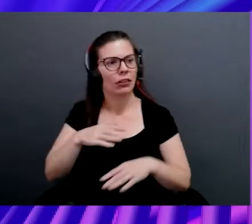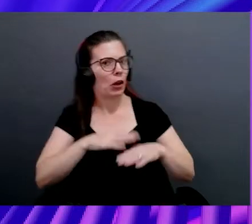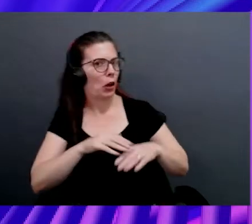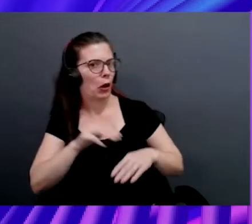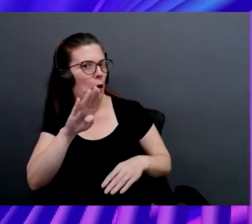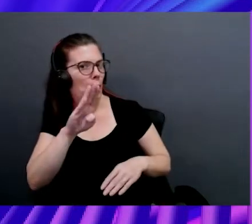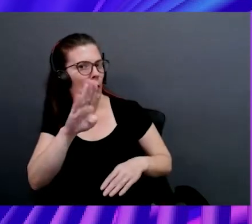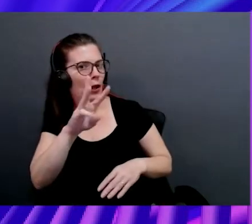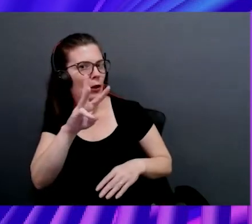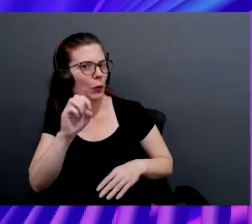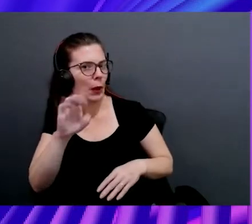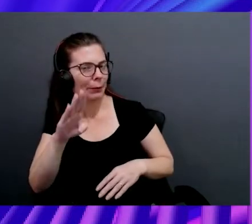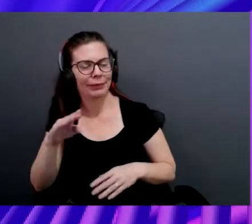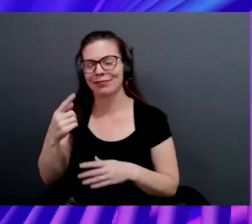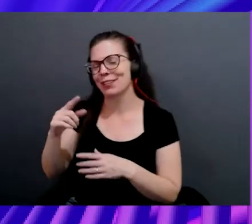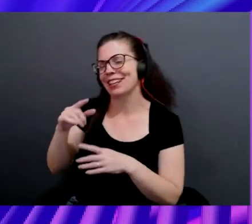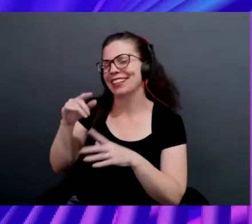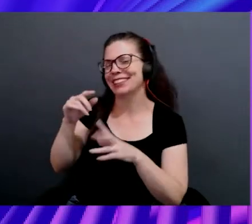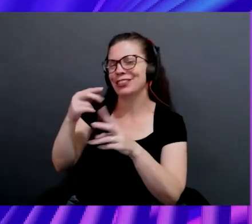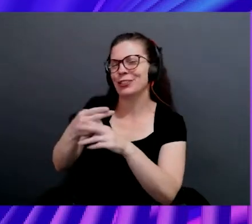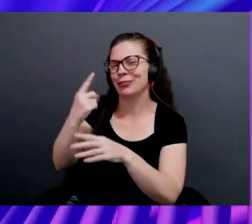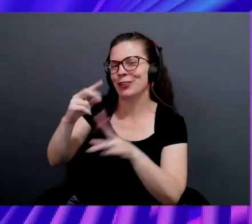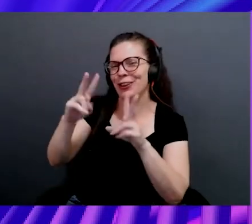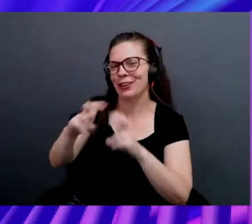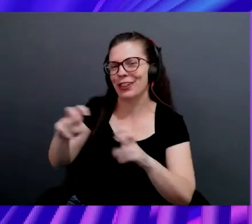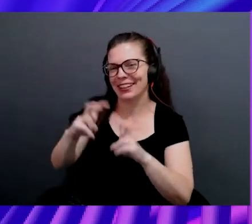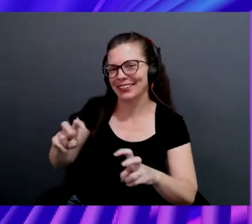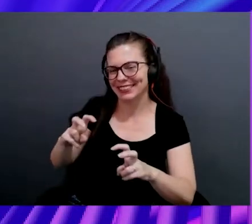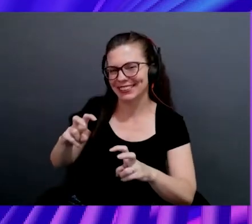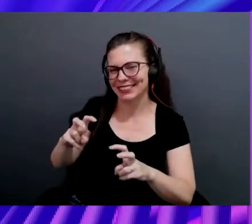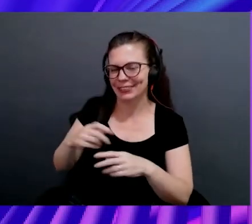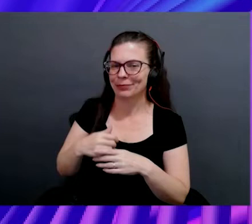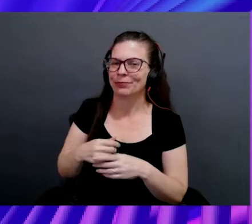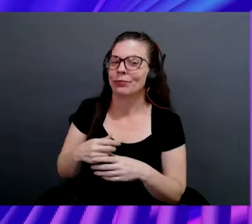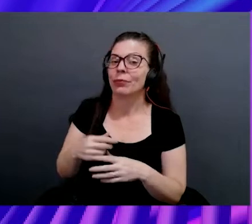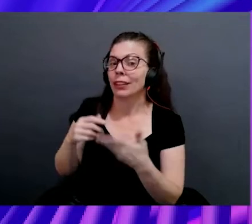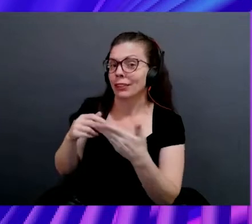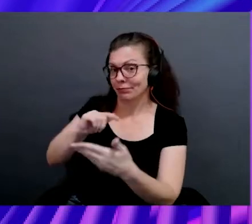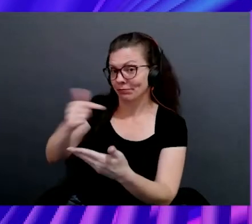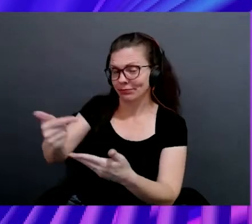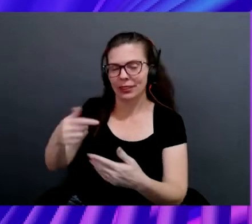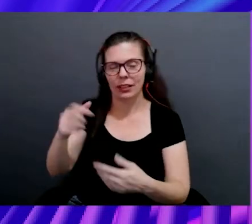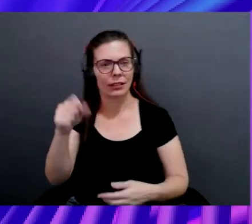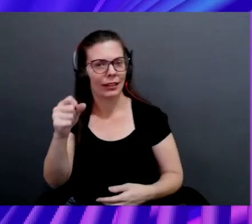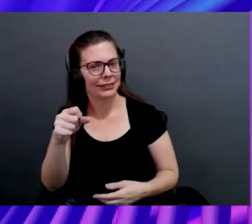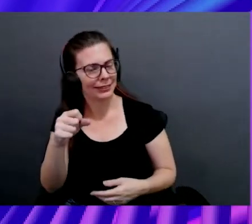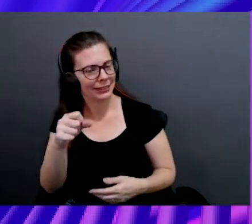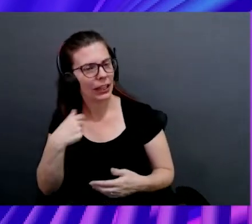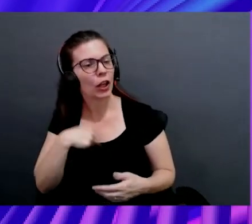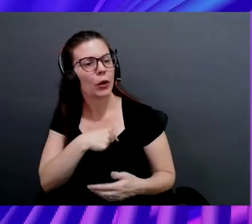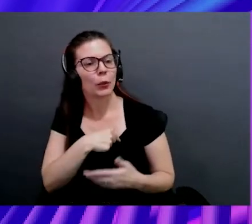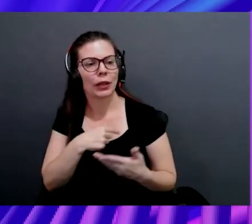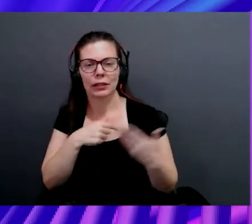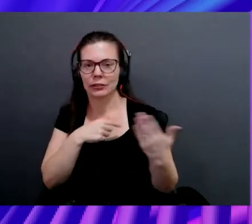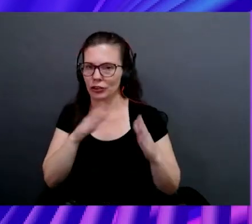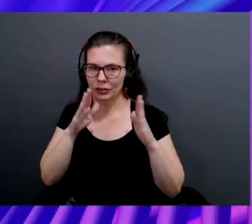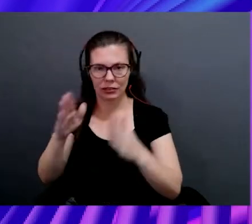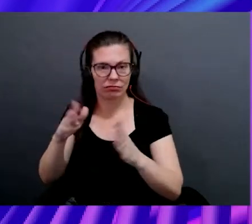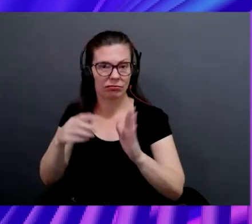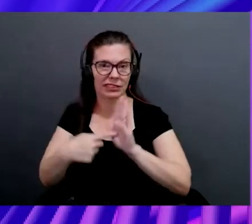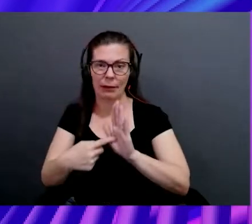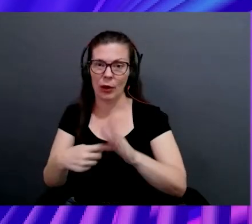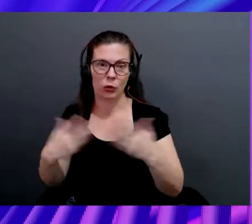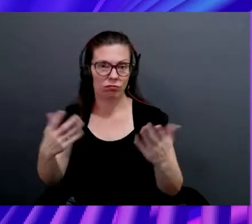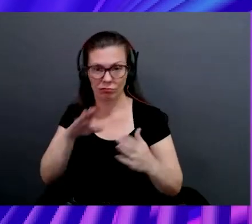log analysis and aggregation. So Jason, with that, it's all yours. Yeah, absolutely. So we're just going to jump straight into a demo because I